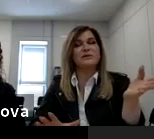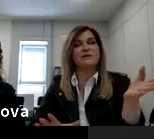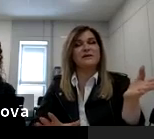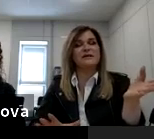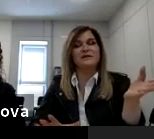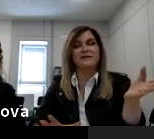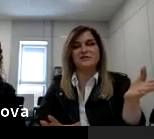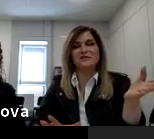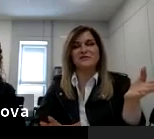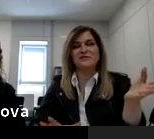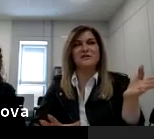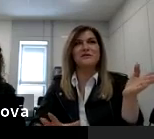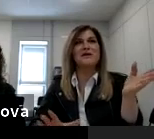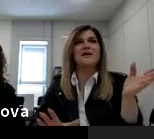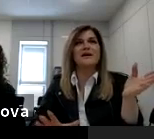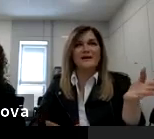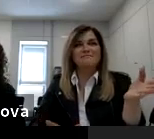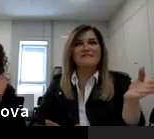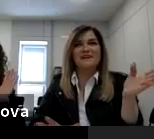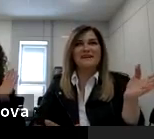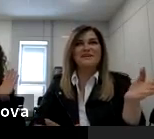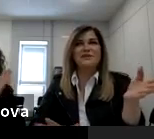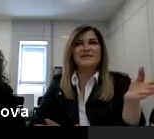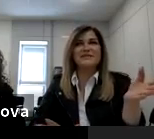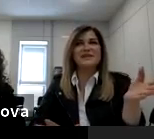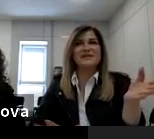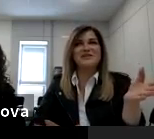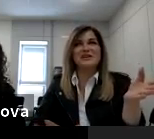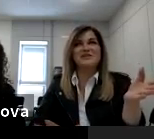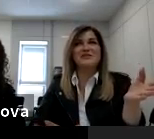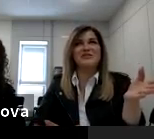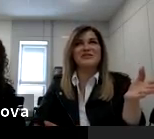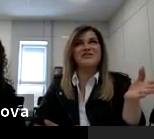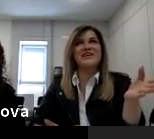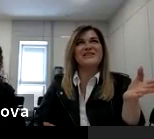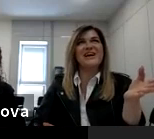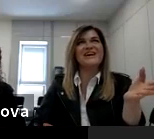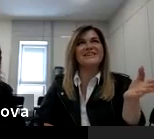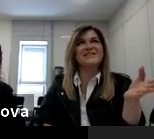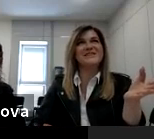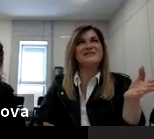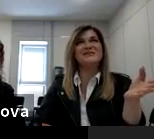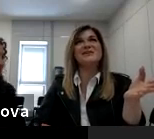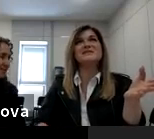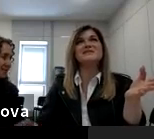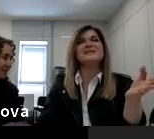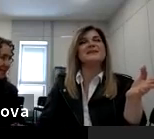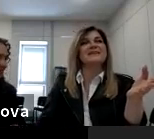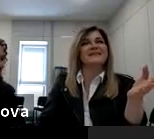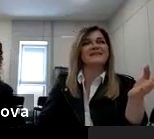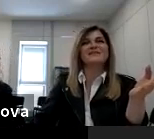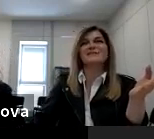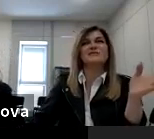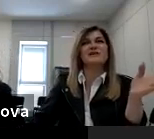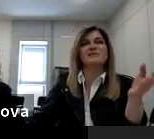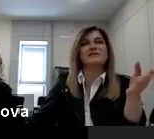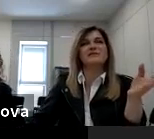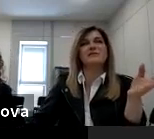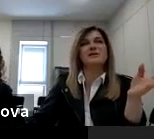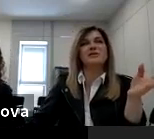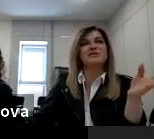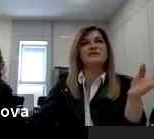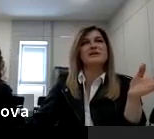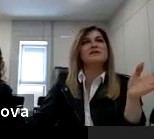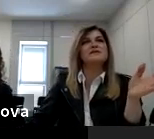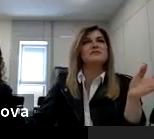first webinar in English. So yes, it was really challenging for us. Me, hard. For everybody,